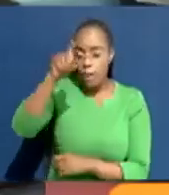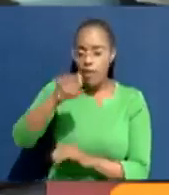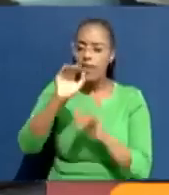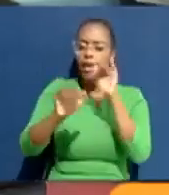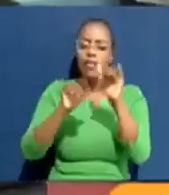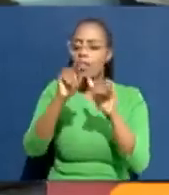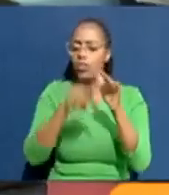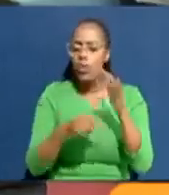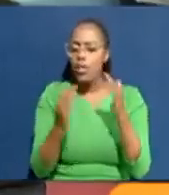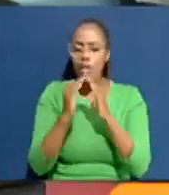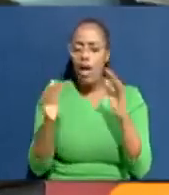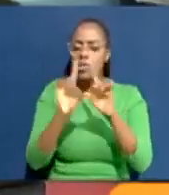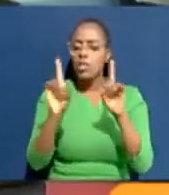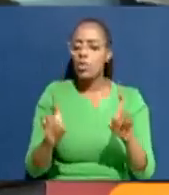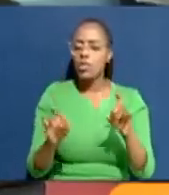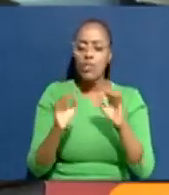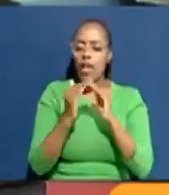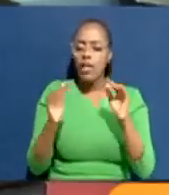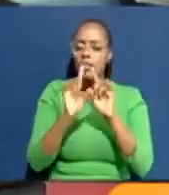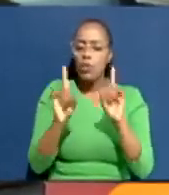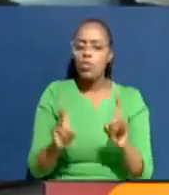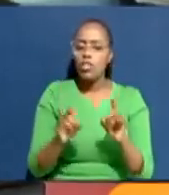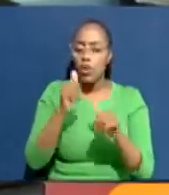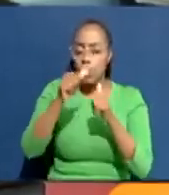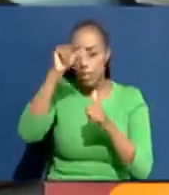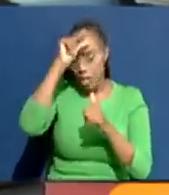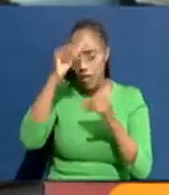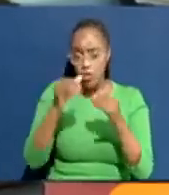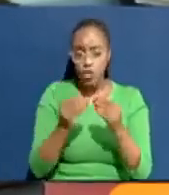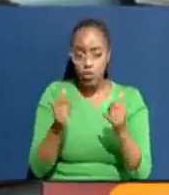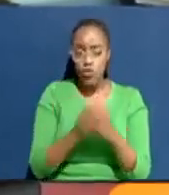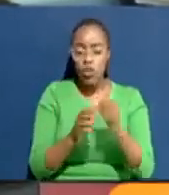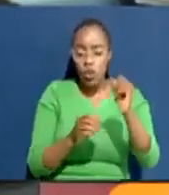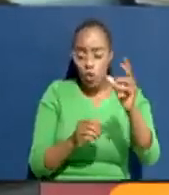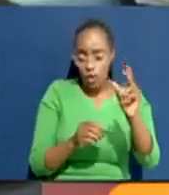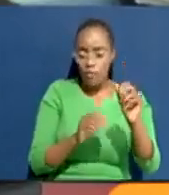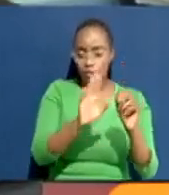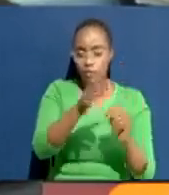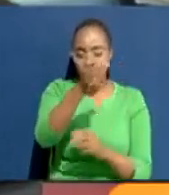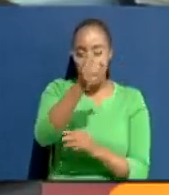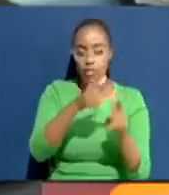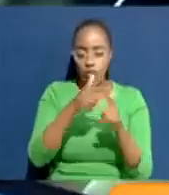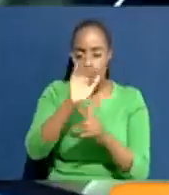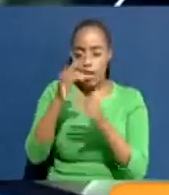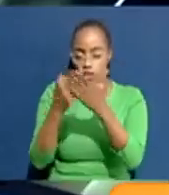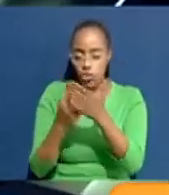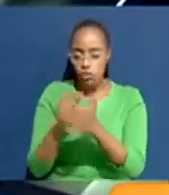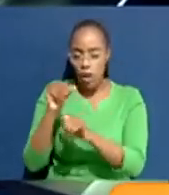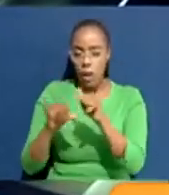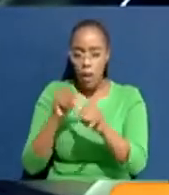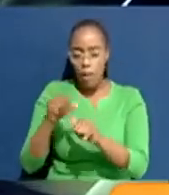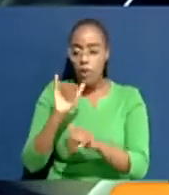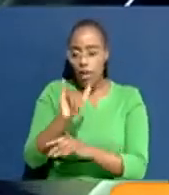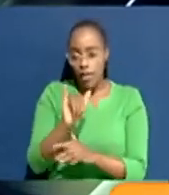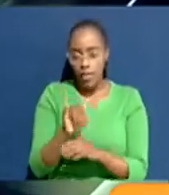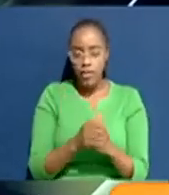asked, what is the housing question? What is the housing problem, okay, that government is trying to solve? All right. Let's leave it at that, and we'll come back and talk a little bit more, right, about